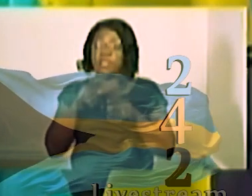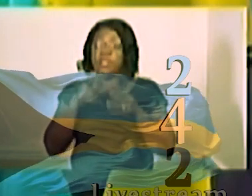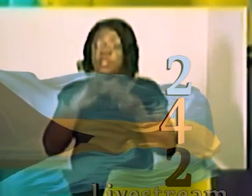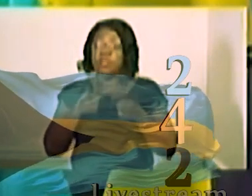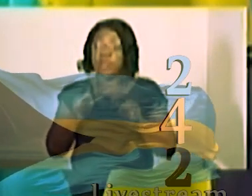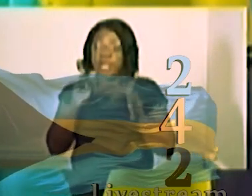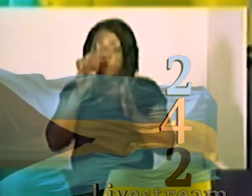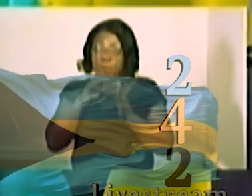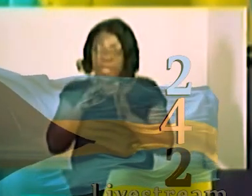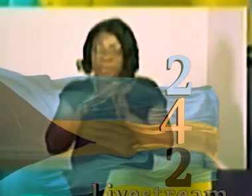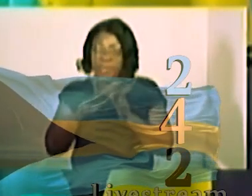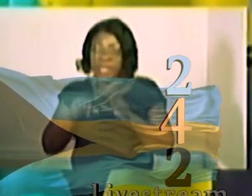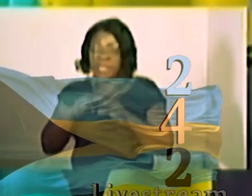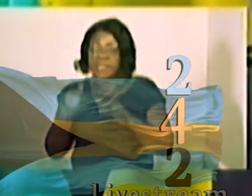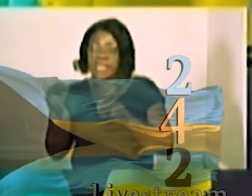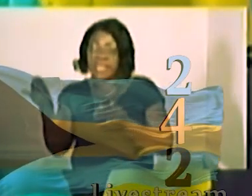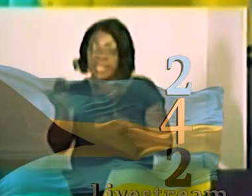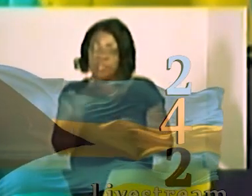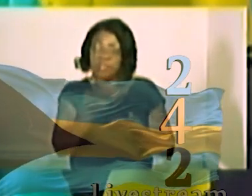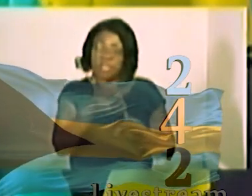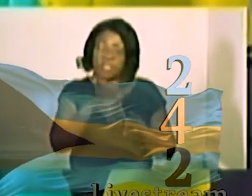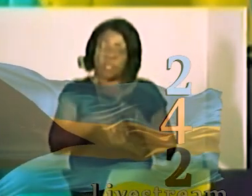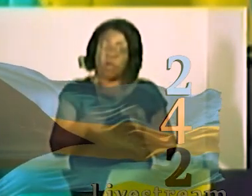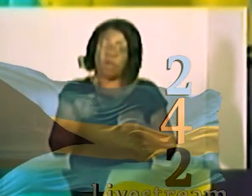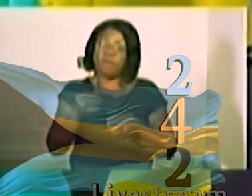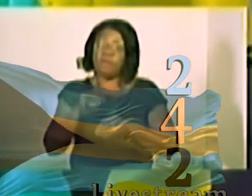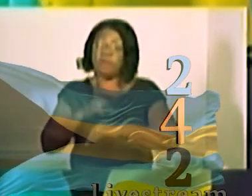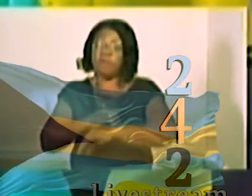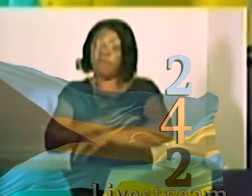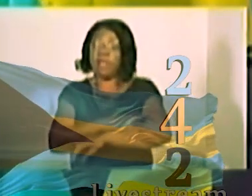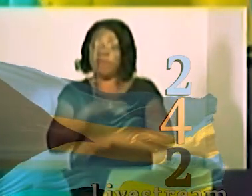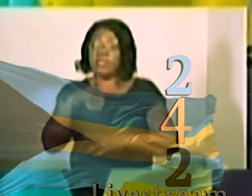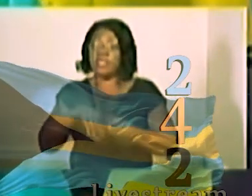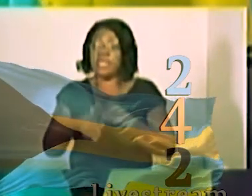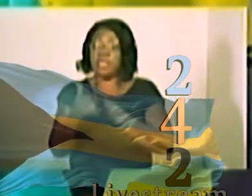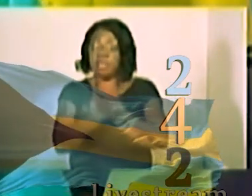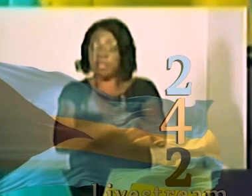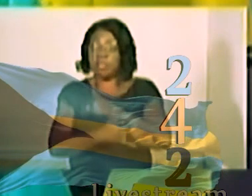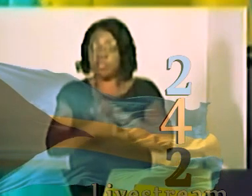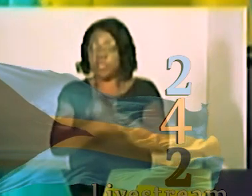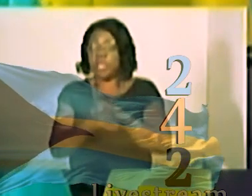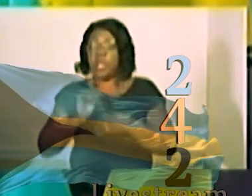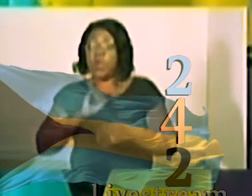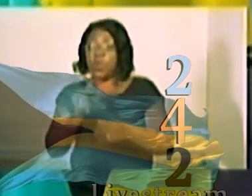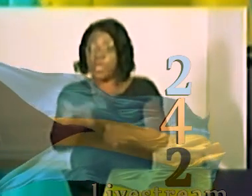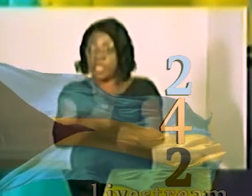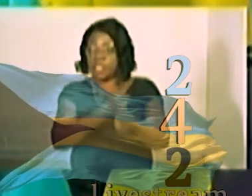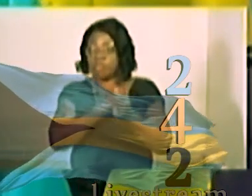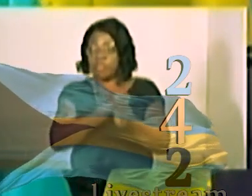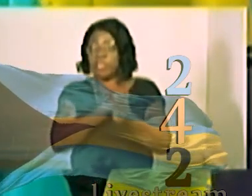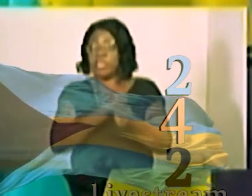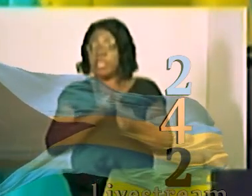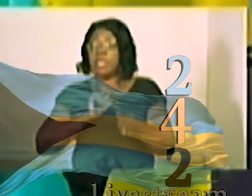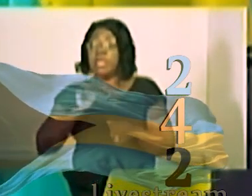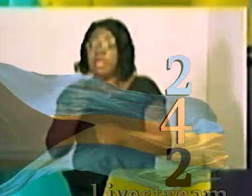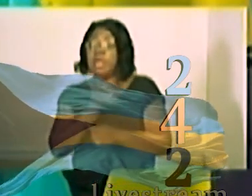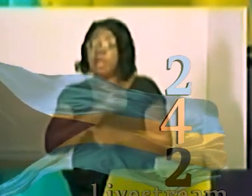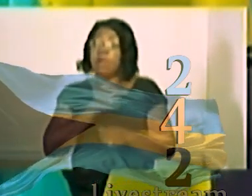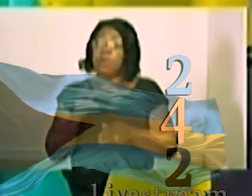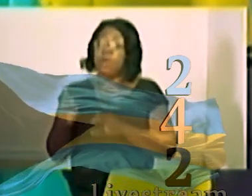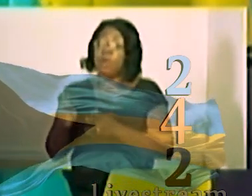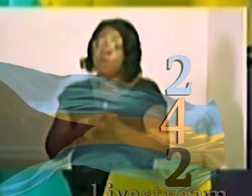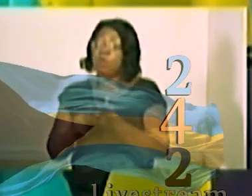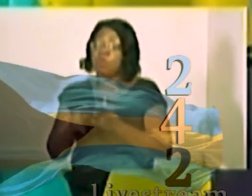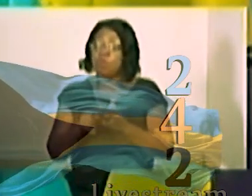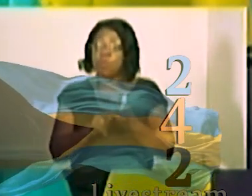any introduction of COVID. But in the meantime, we are strengthening our infrastructure so that in the event